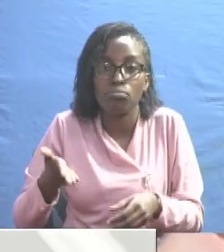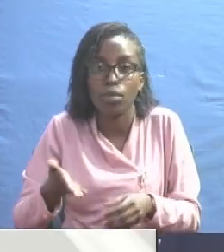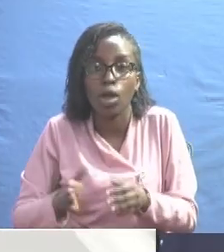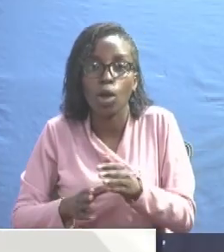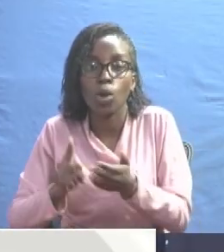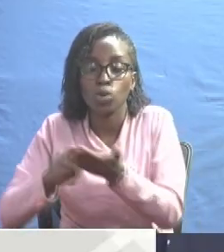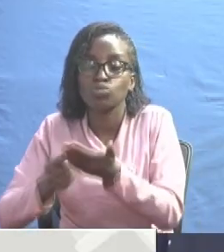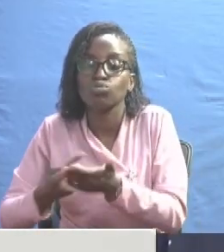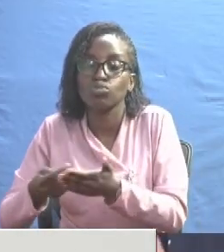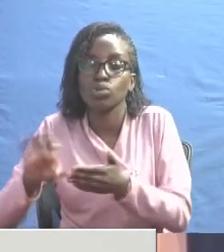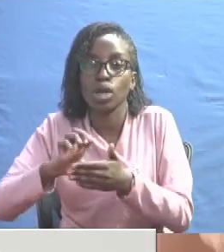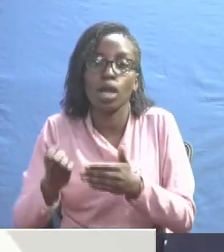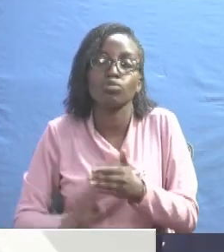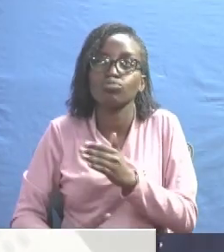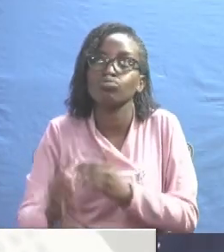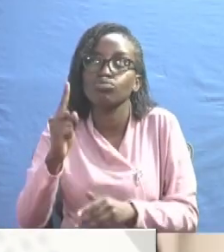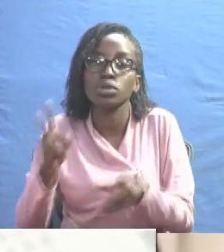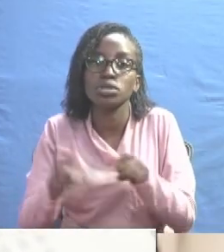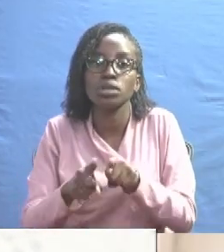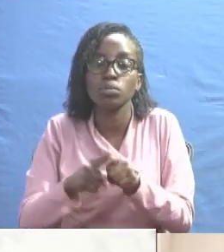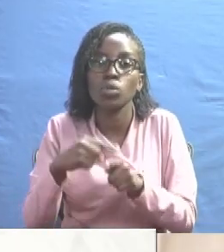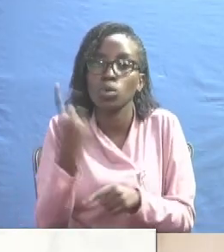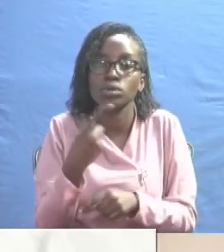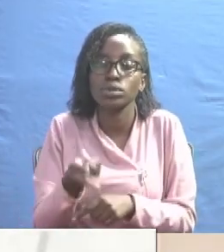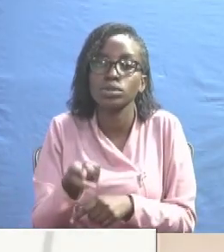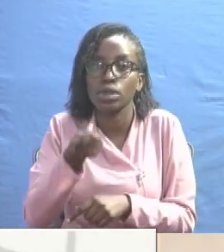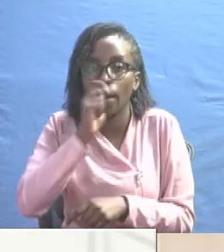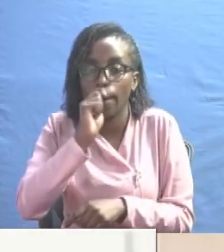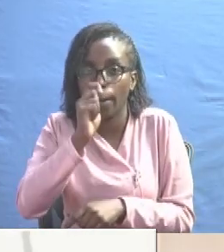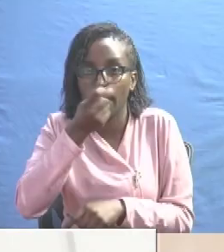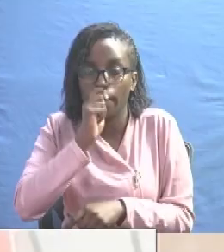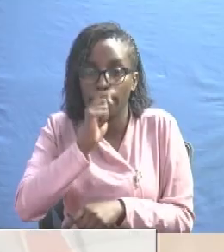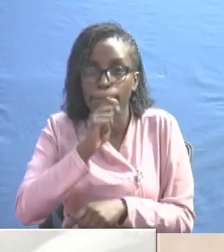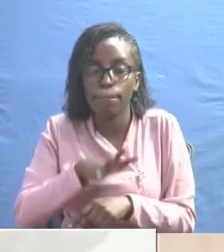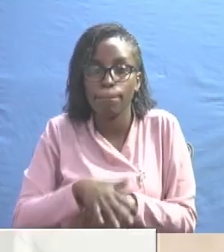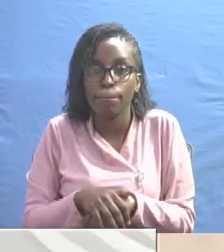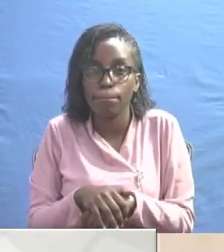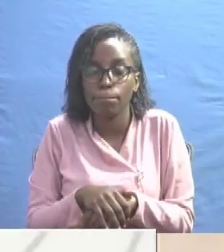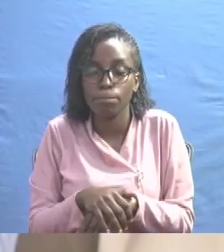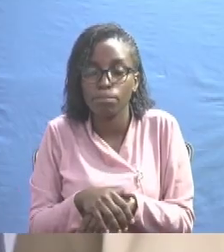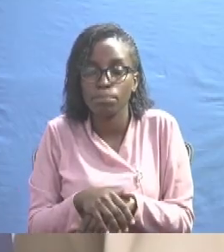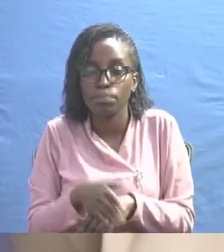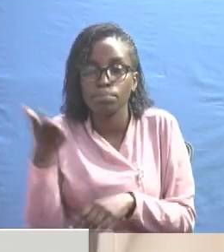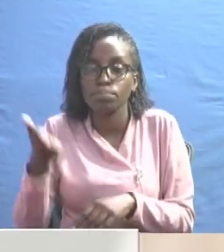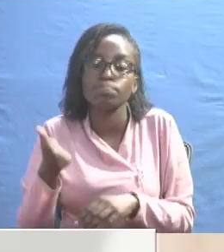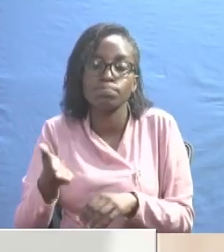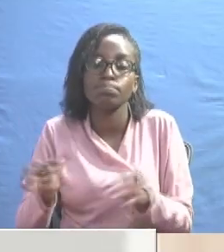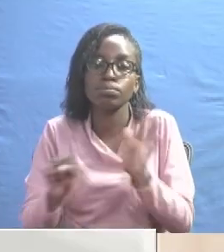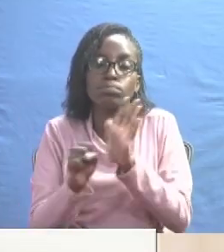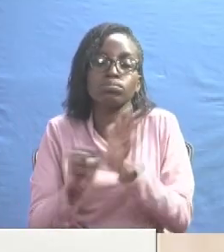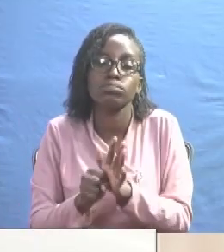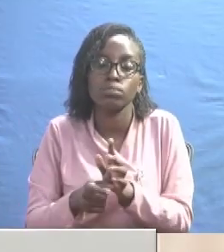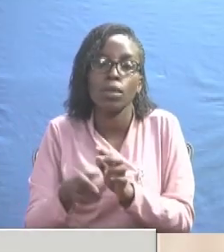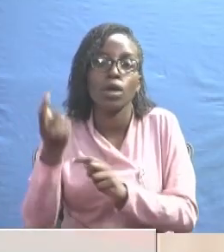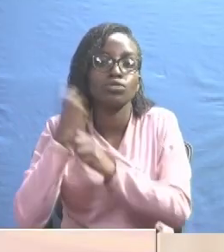up being brought here or it crosses the border to Tanzania. The worst thing and the most inefficient system is using traditional system